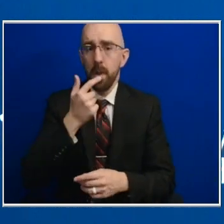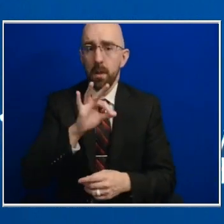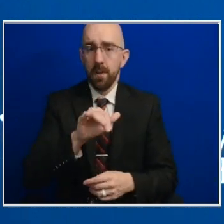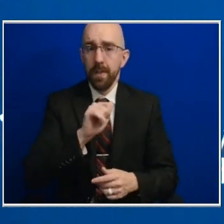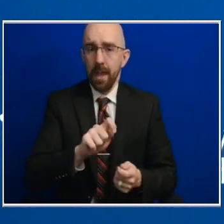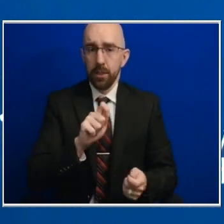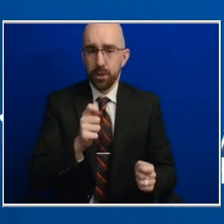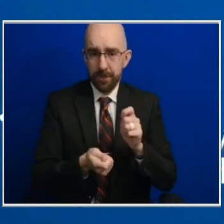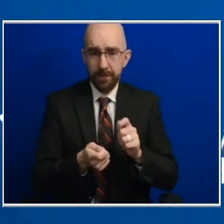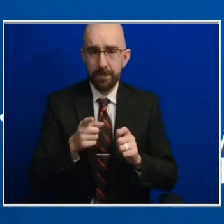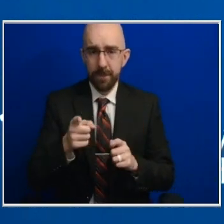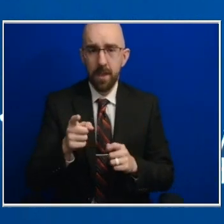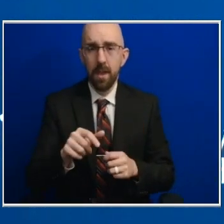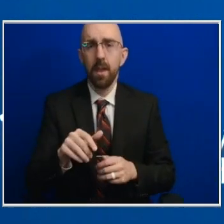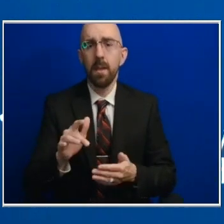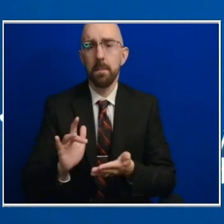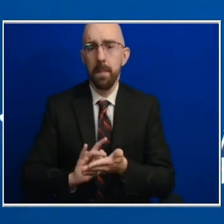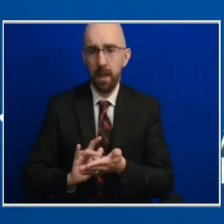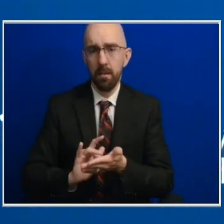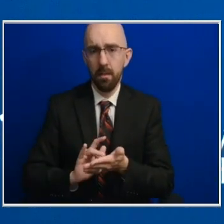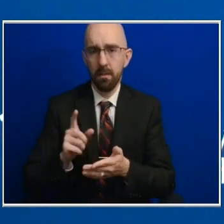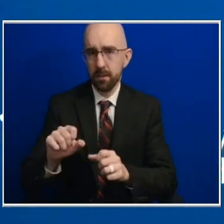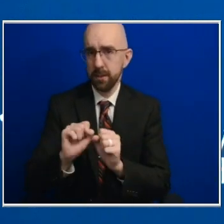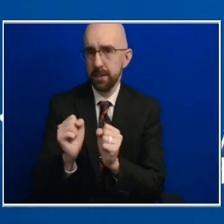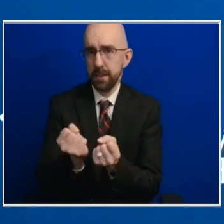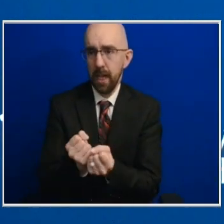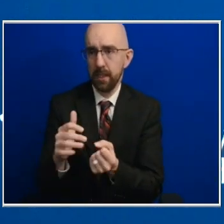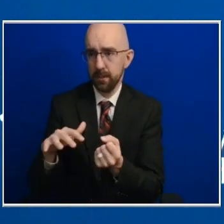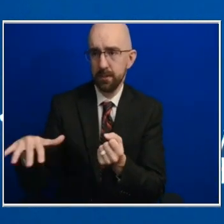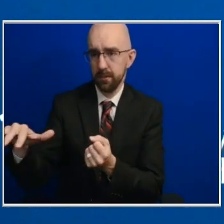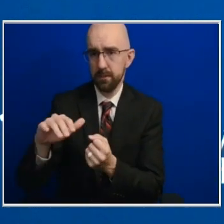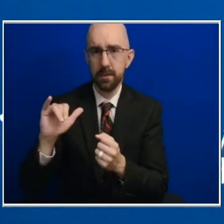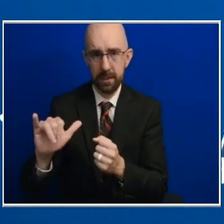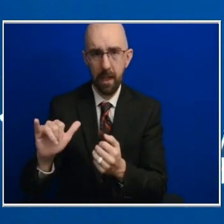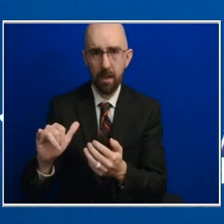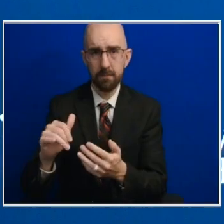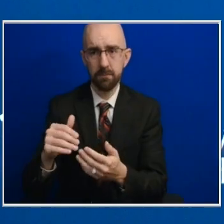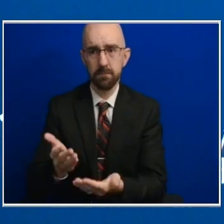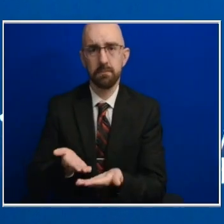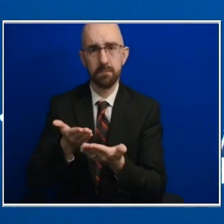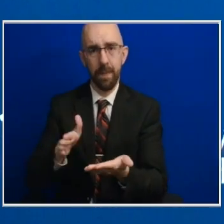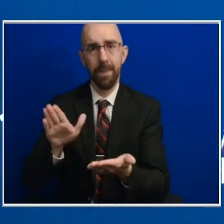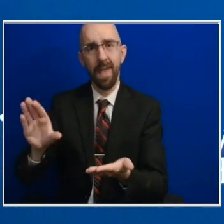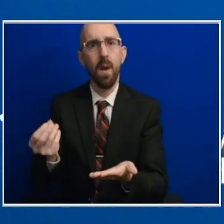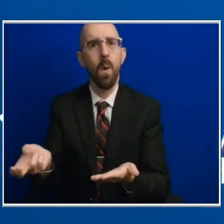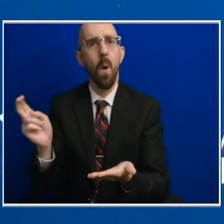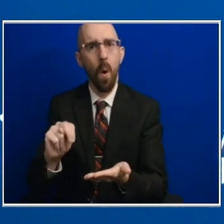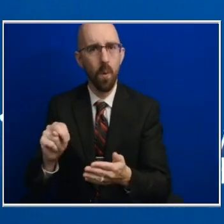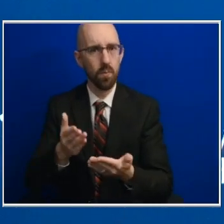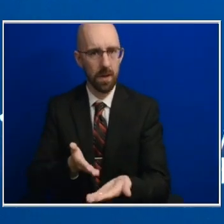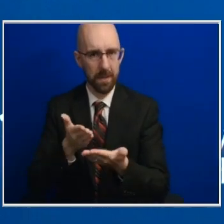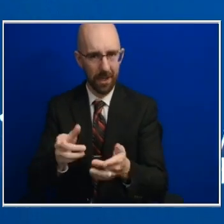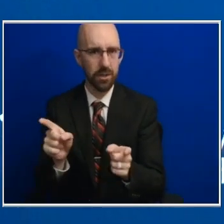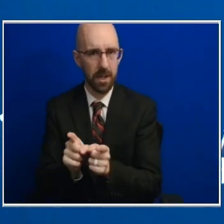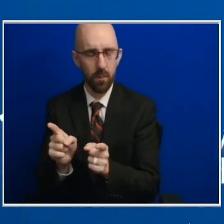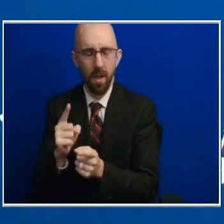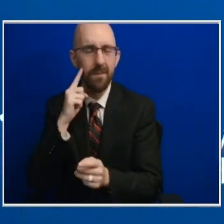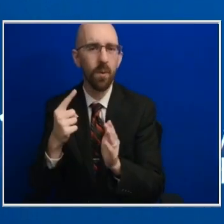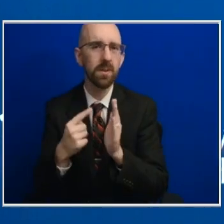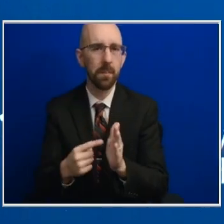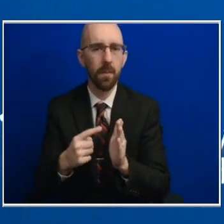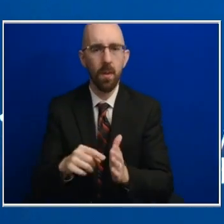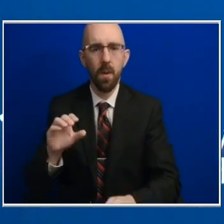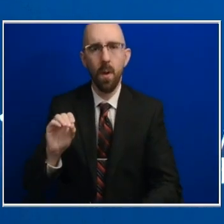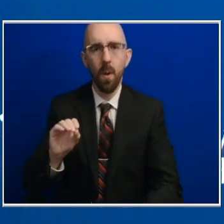medical societies which are giving their own recommendations as well. For instance, the